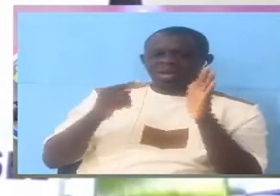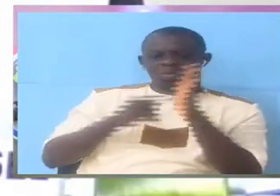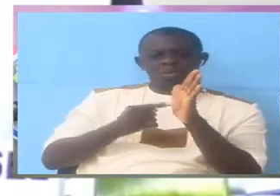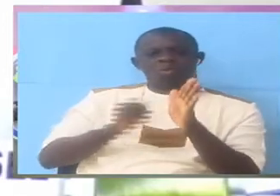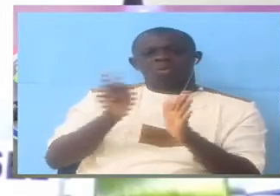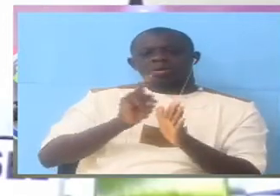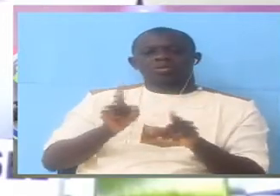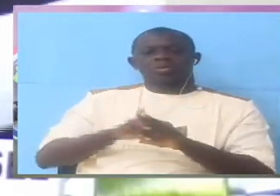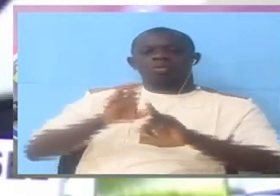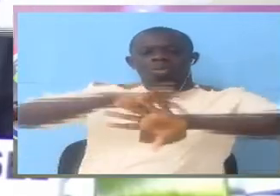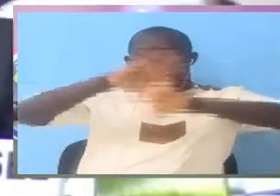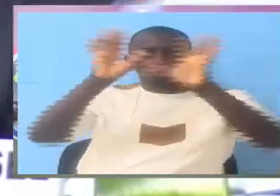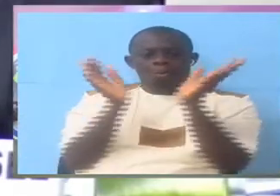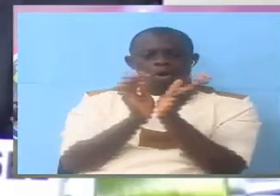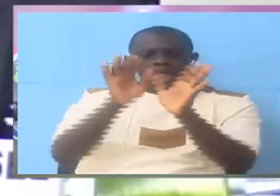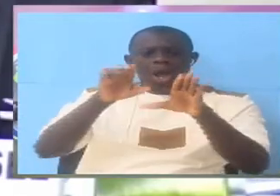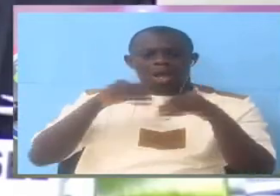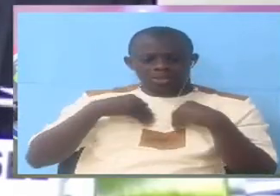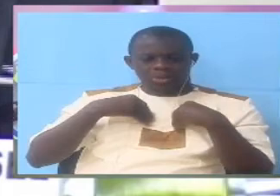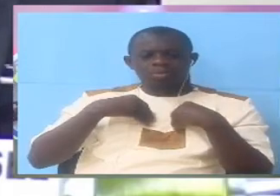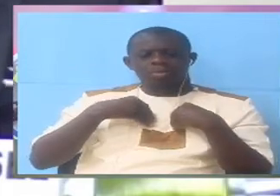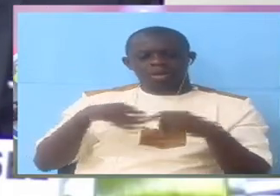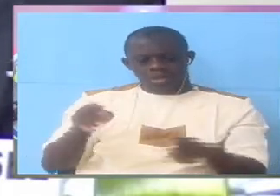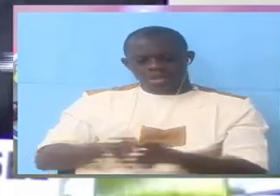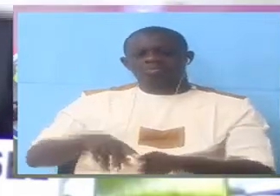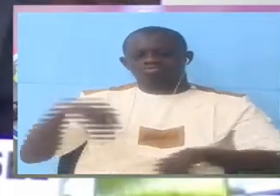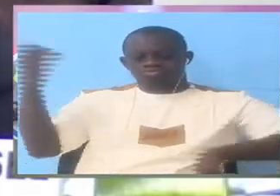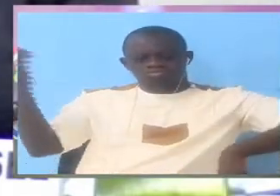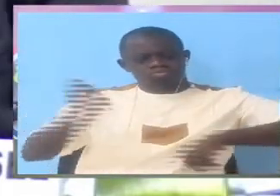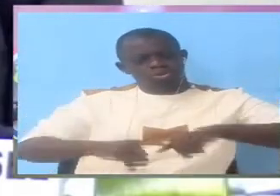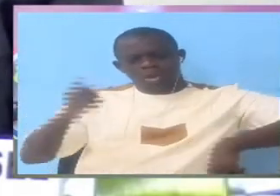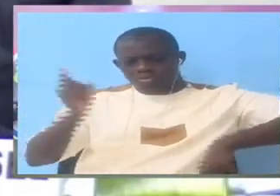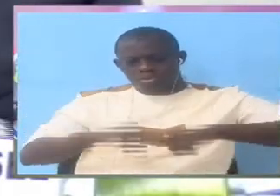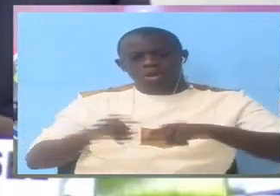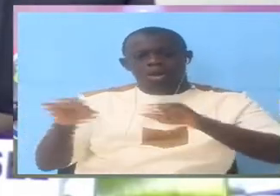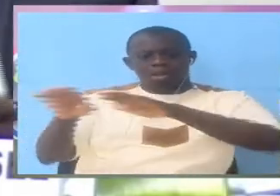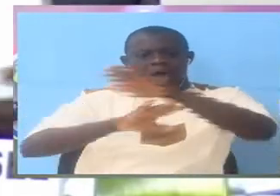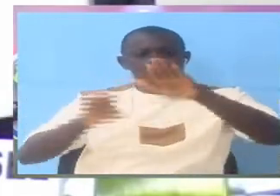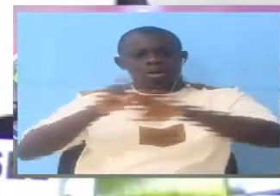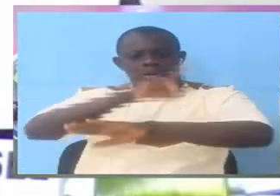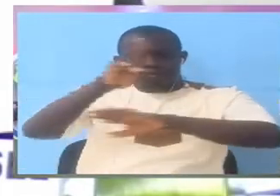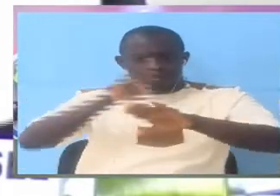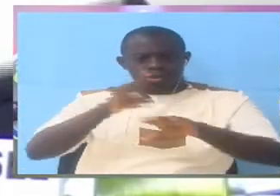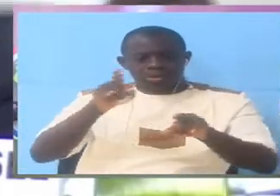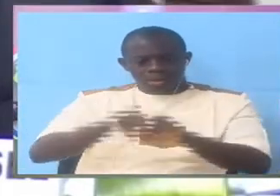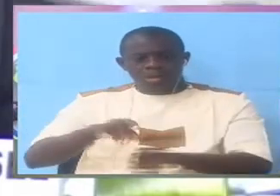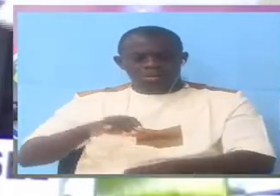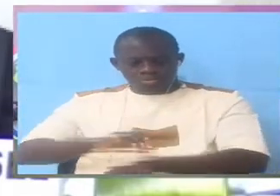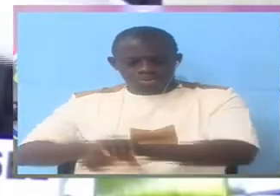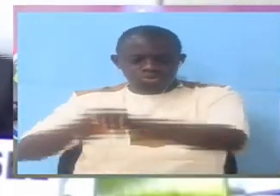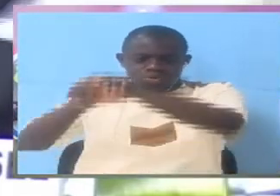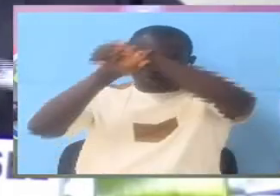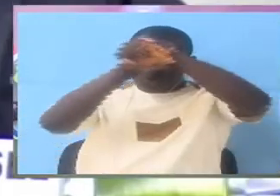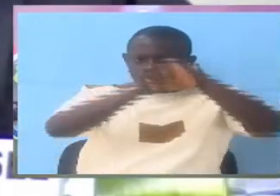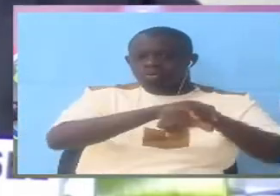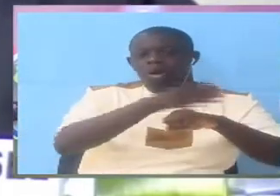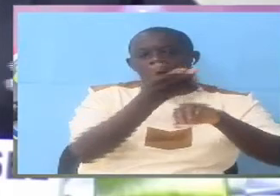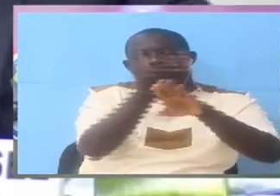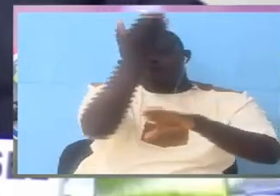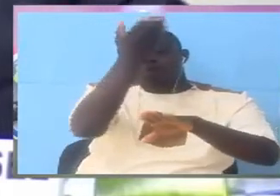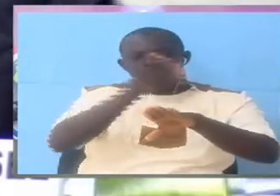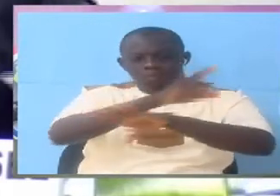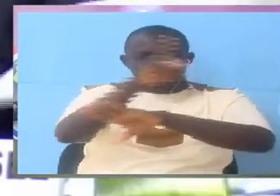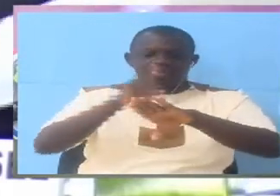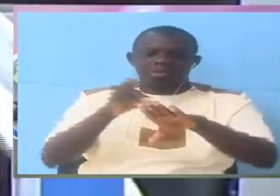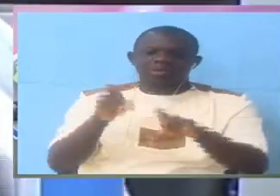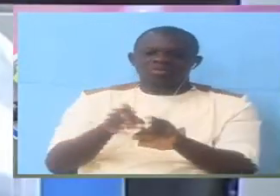of you accept that they were beaten downstairs and taken upstairs. So what's the significance of him lying